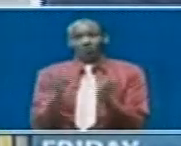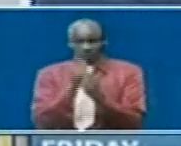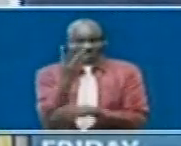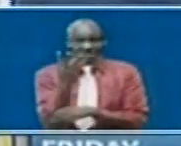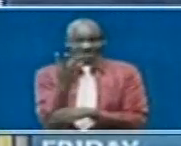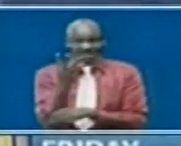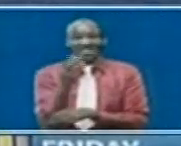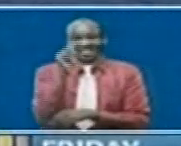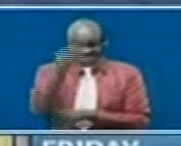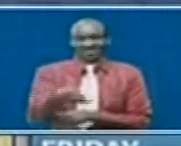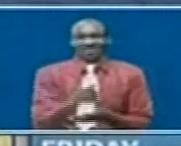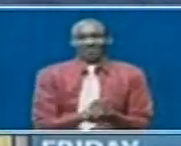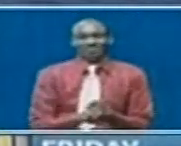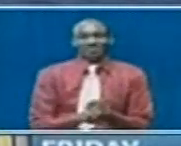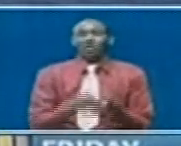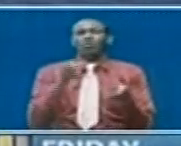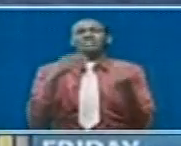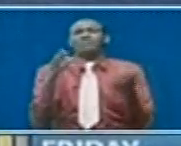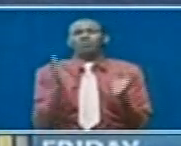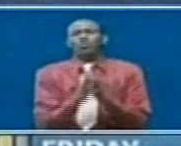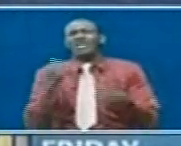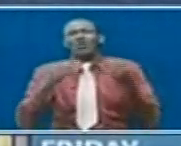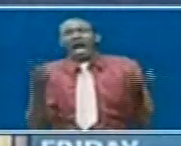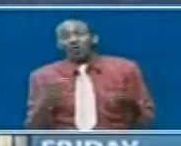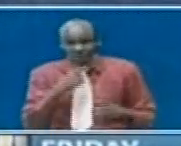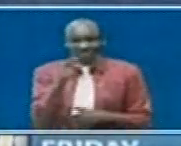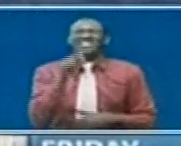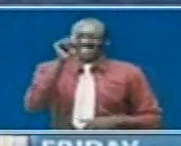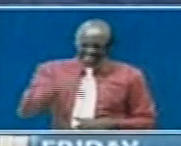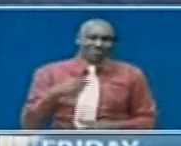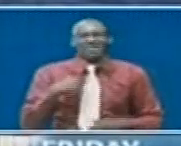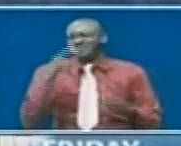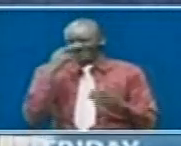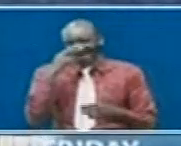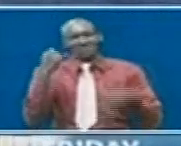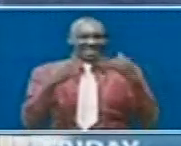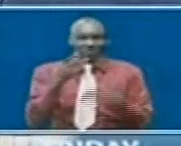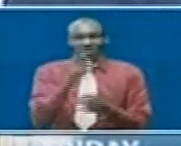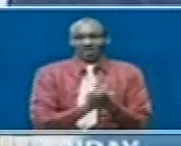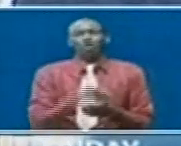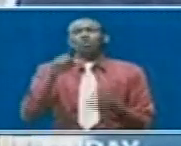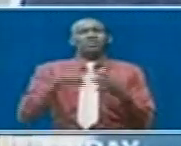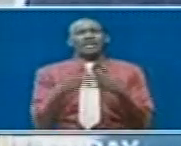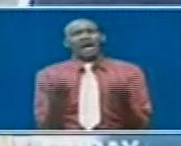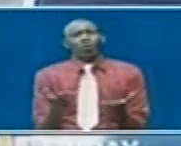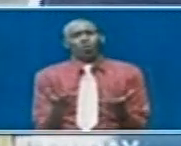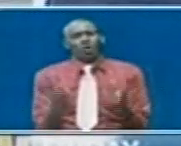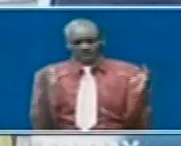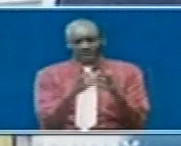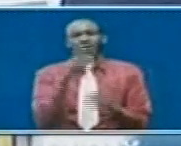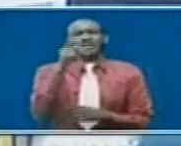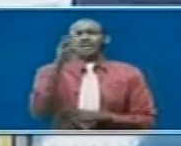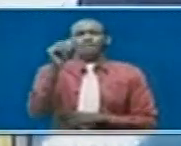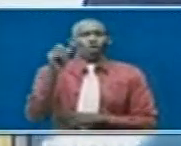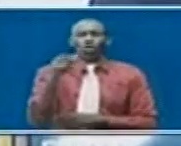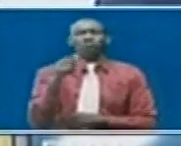years old. Yep. Okay. How are you enjoying it? Do you like it? Yeah, it's lots of fun doing the show. How did you start doing Club Kiboko? Talk to me